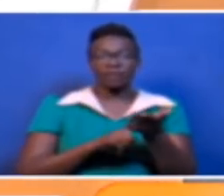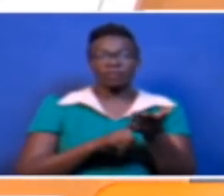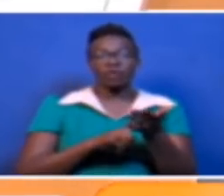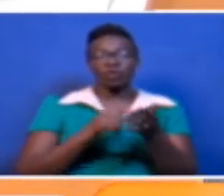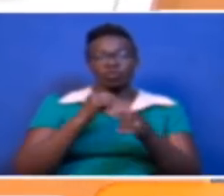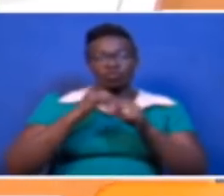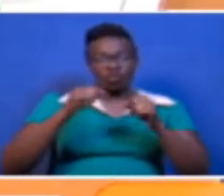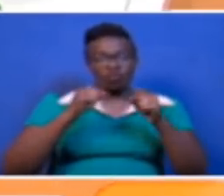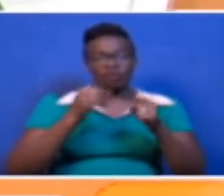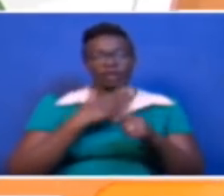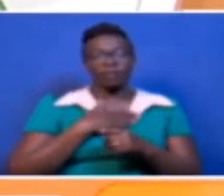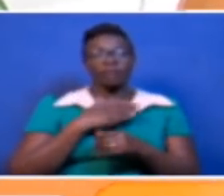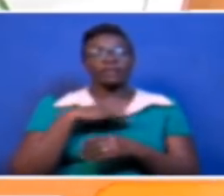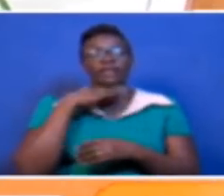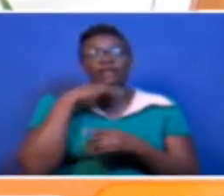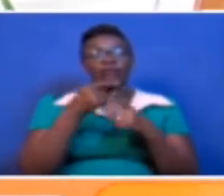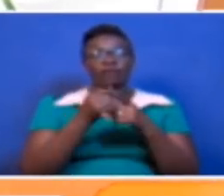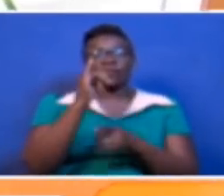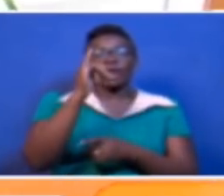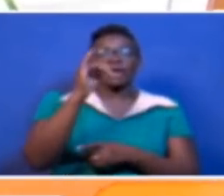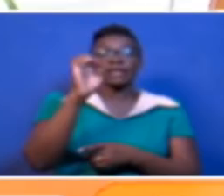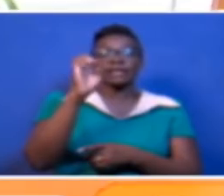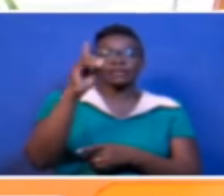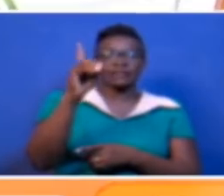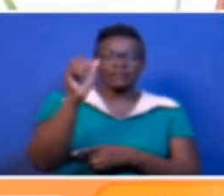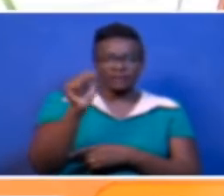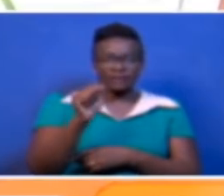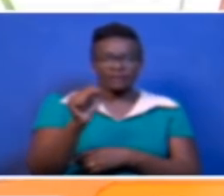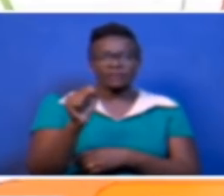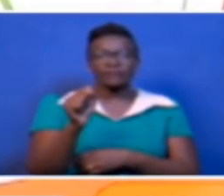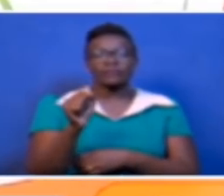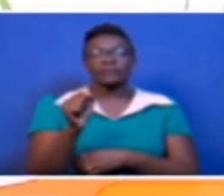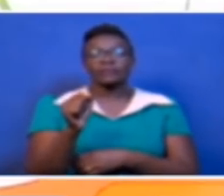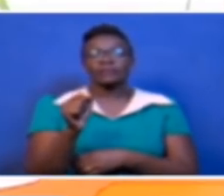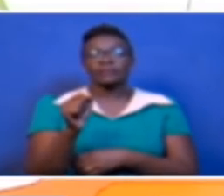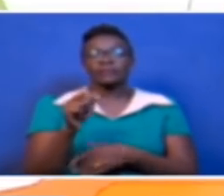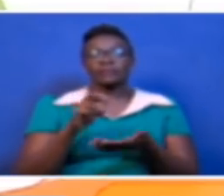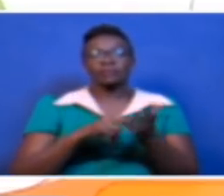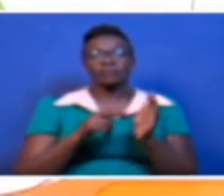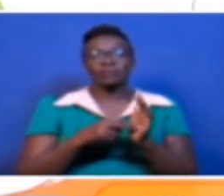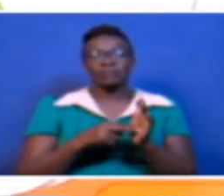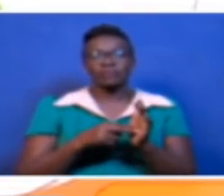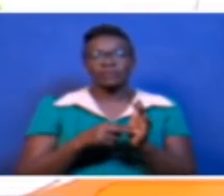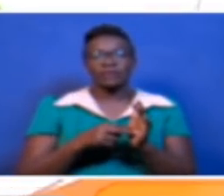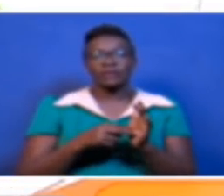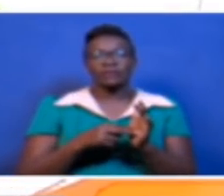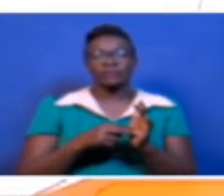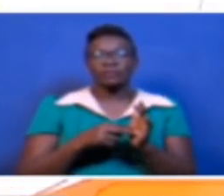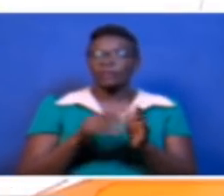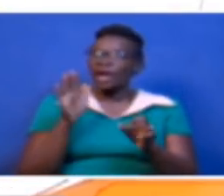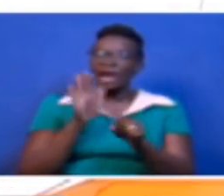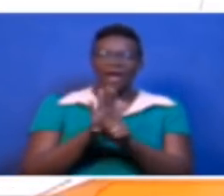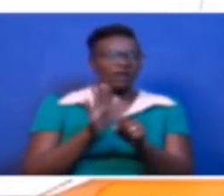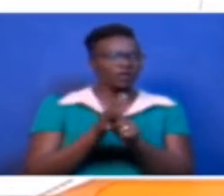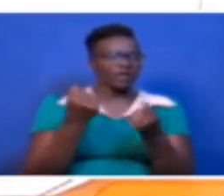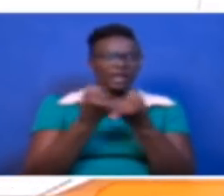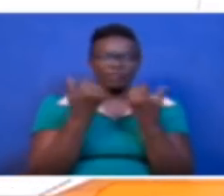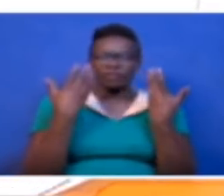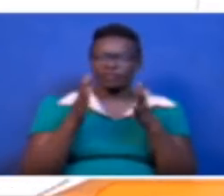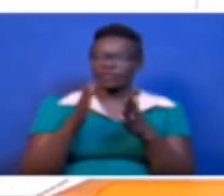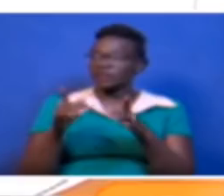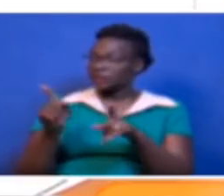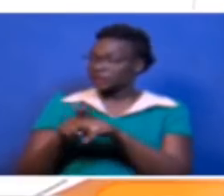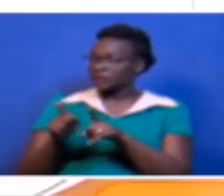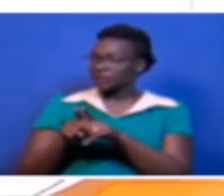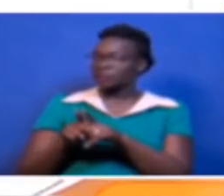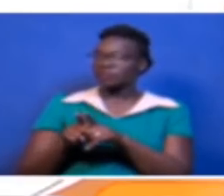IEDs. Yeah. Yeah. When we have camels, you'll not use IEDs. All right. When we so have there's motorbikes. There's quite a bit that's happening. A lot has happened. Also winning the hearts and minds,